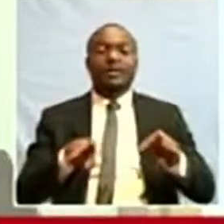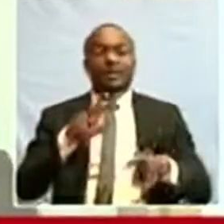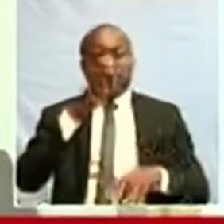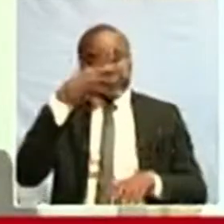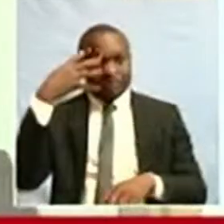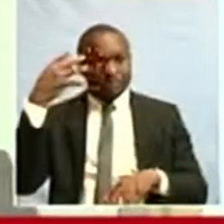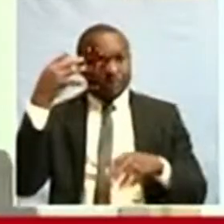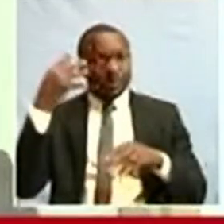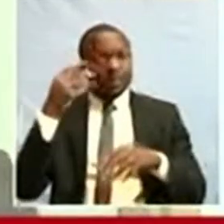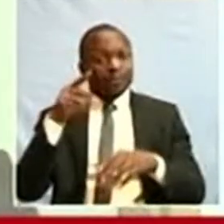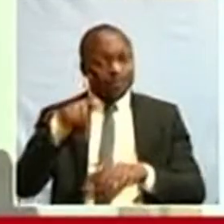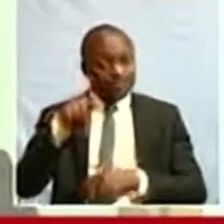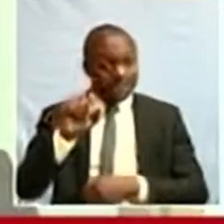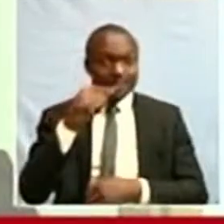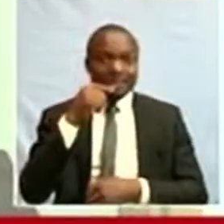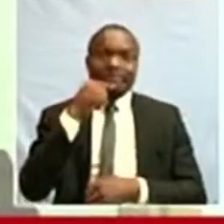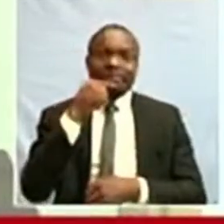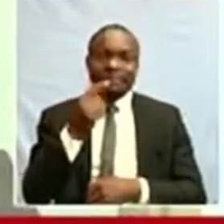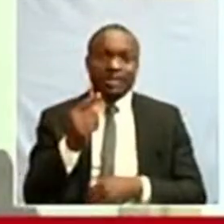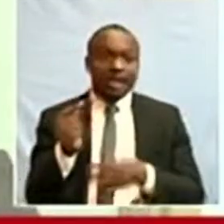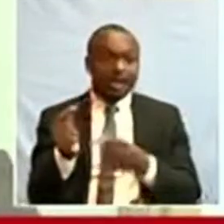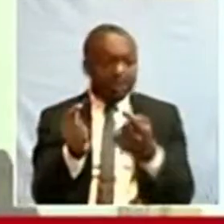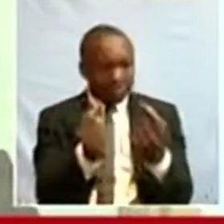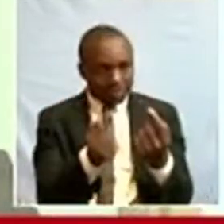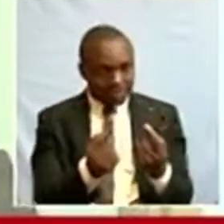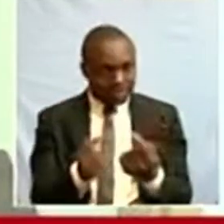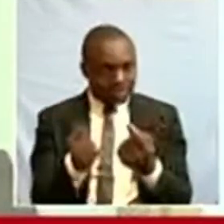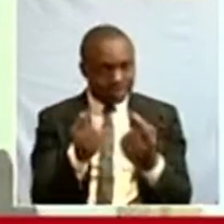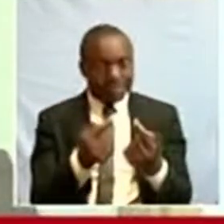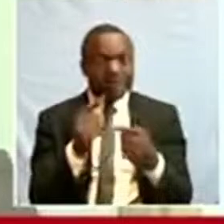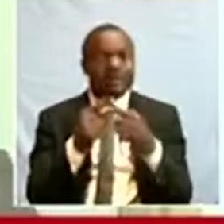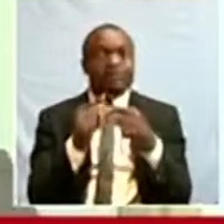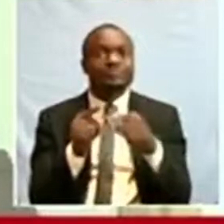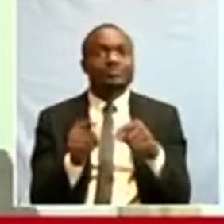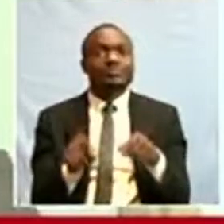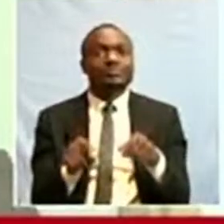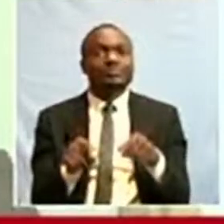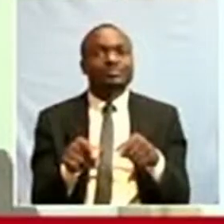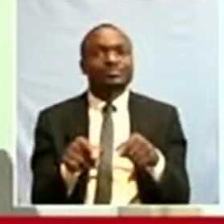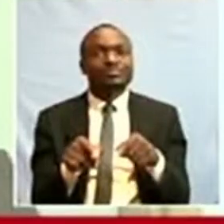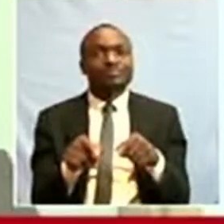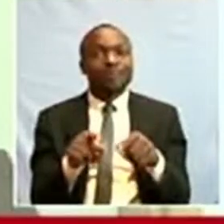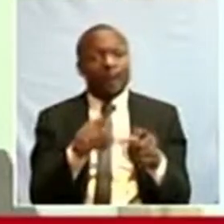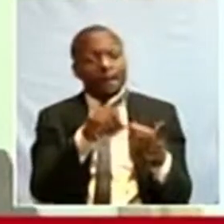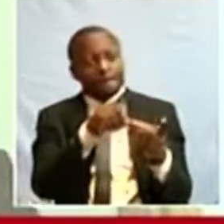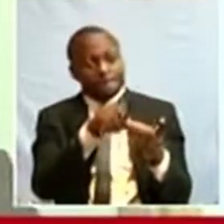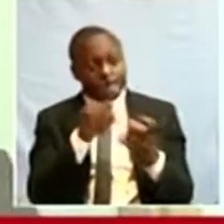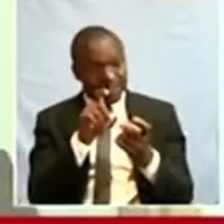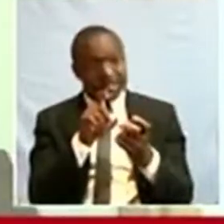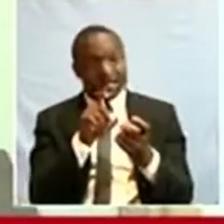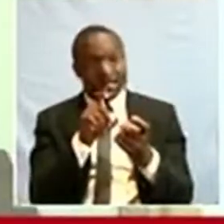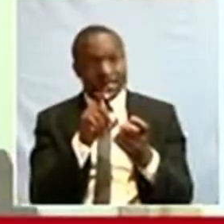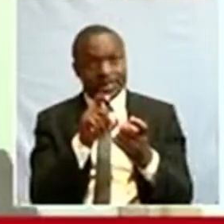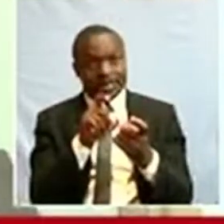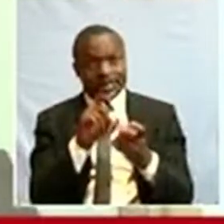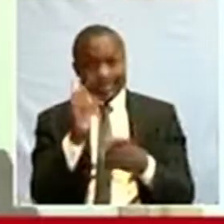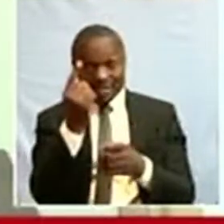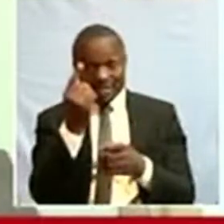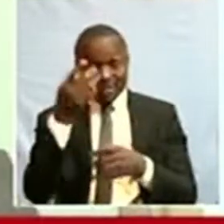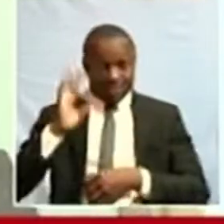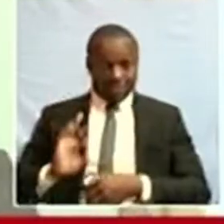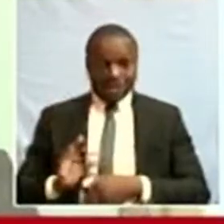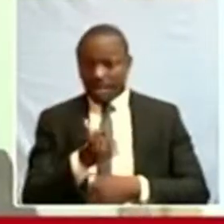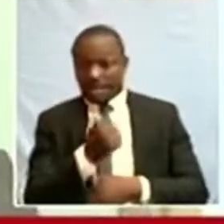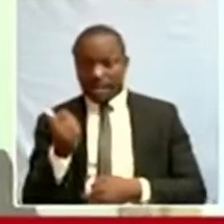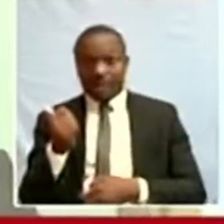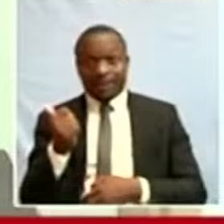the PS had indicated, situations arise where we capture the first beneficiary. Another beneficiary